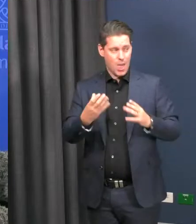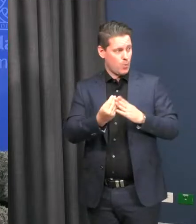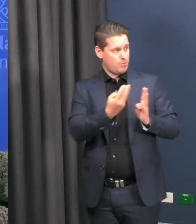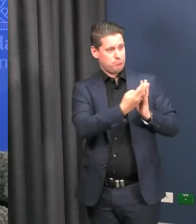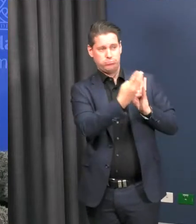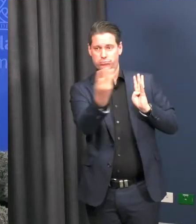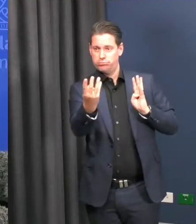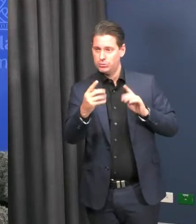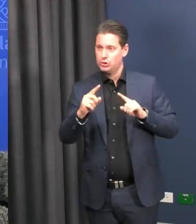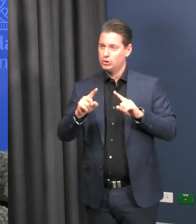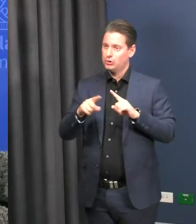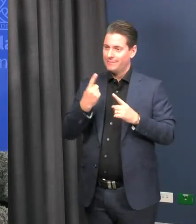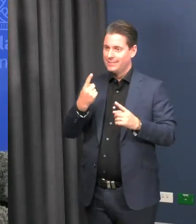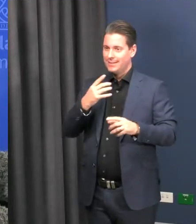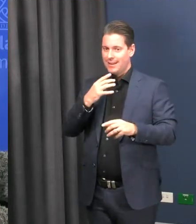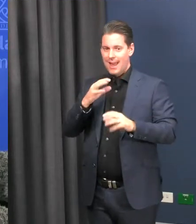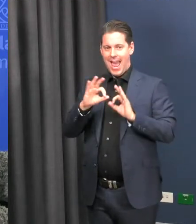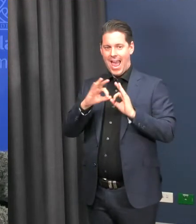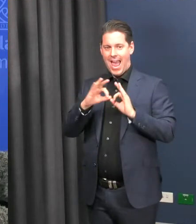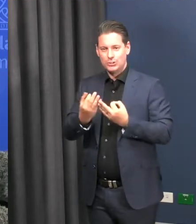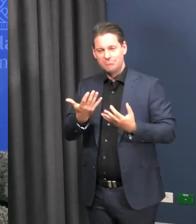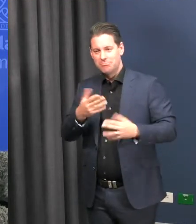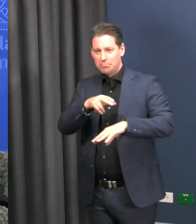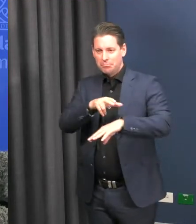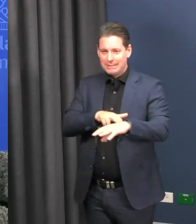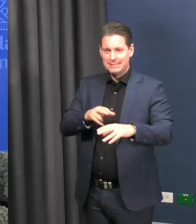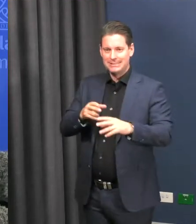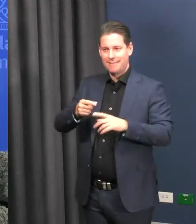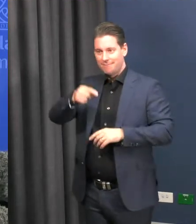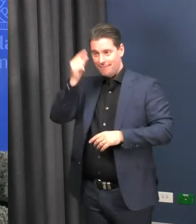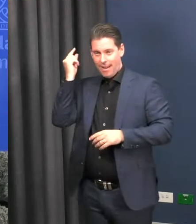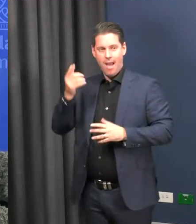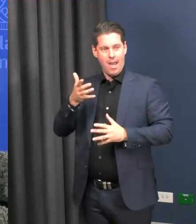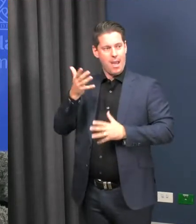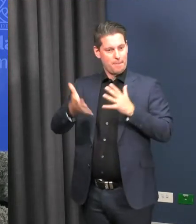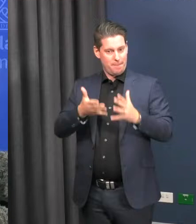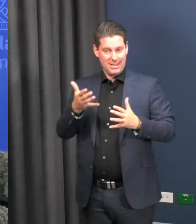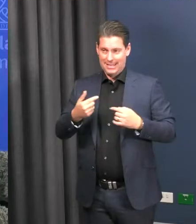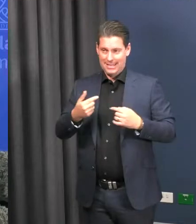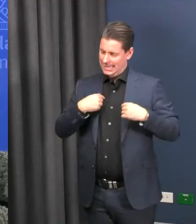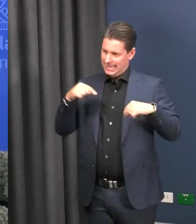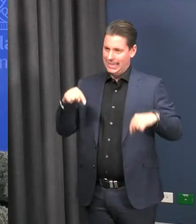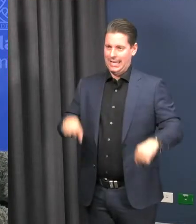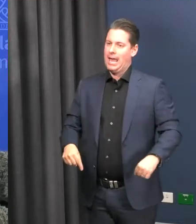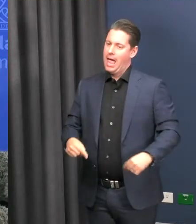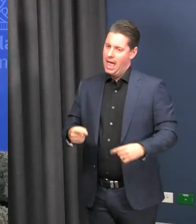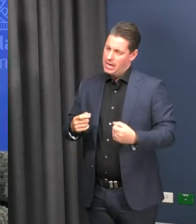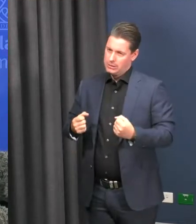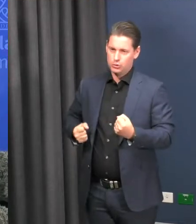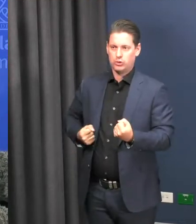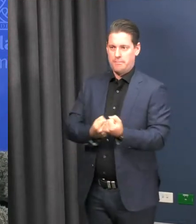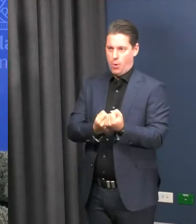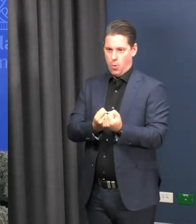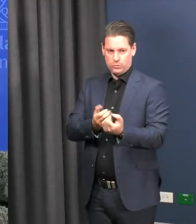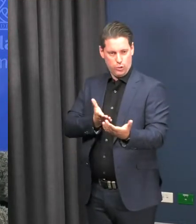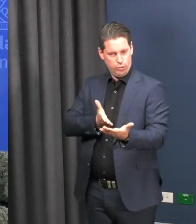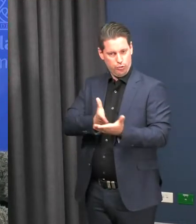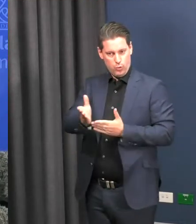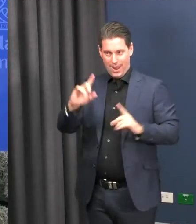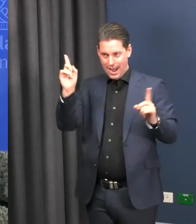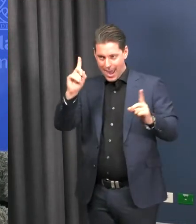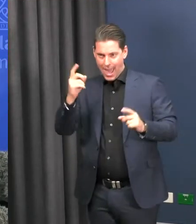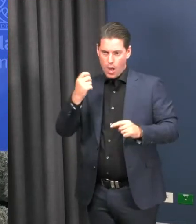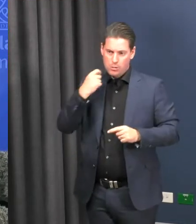agencies tells you that we are going to be in this in the short, medium and long term. And you will get through this if you